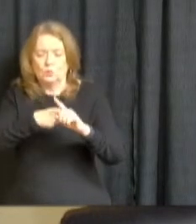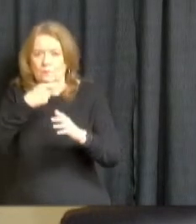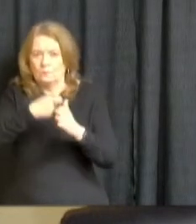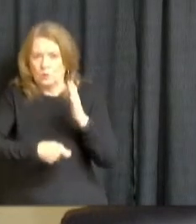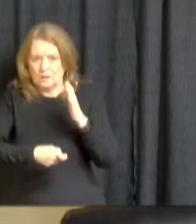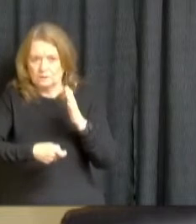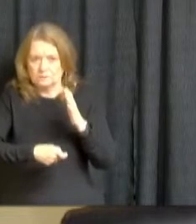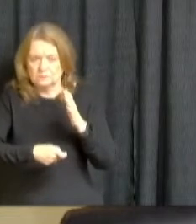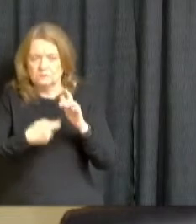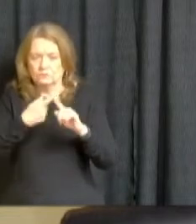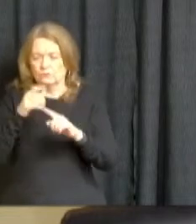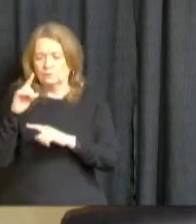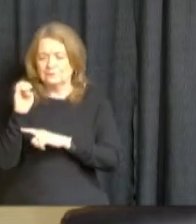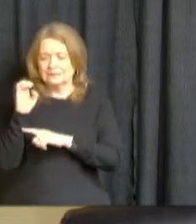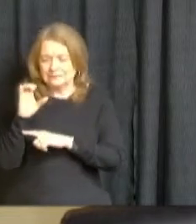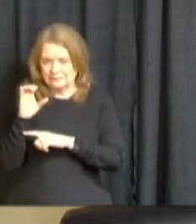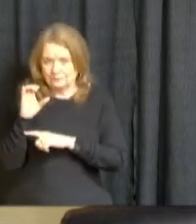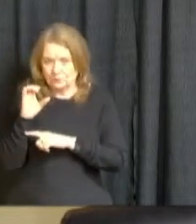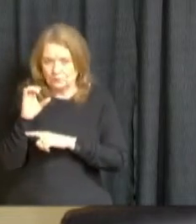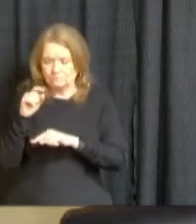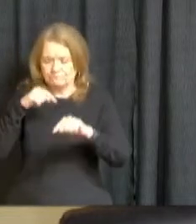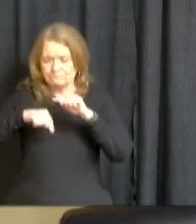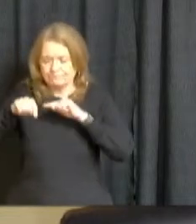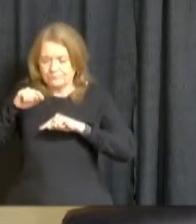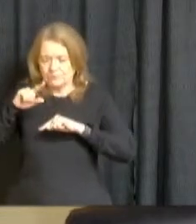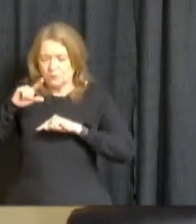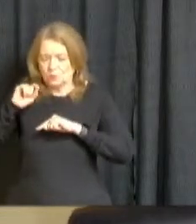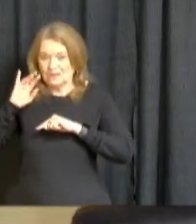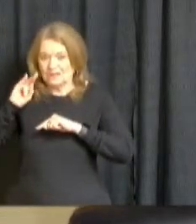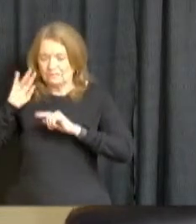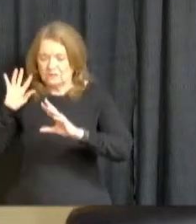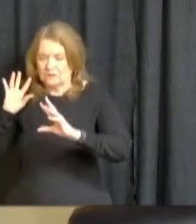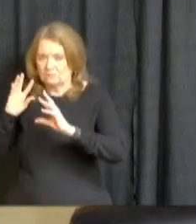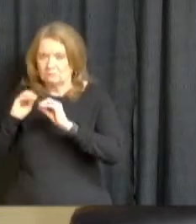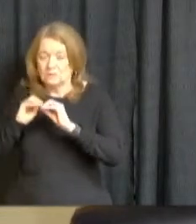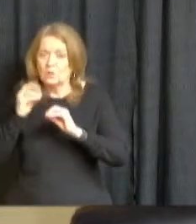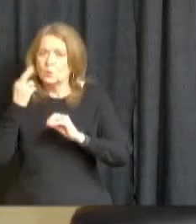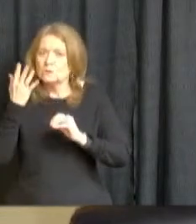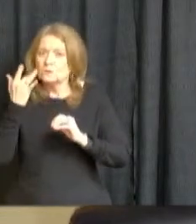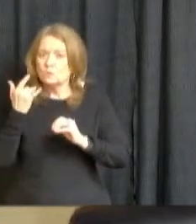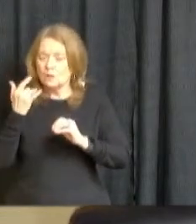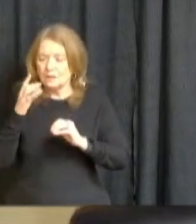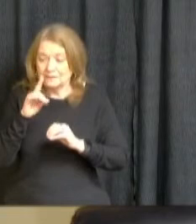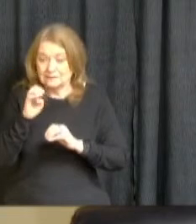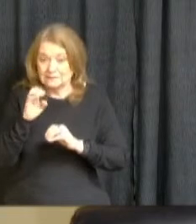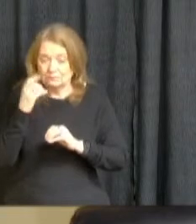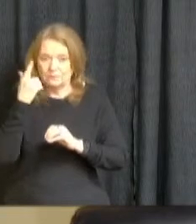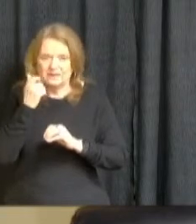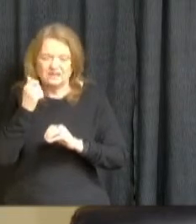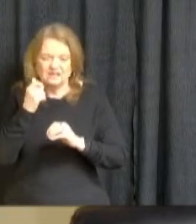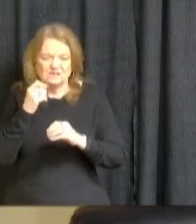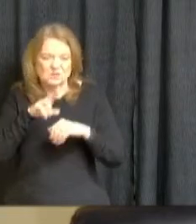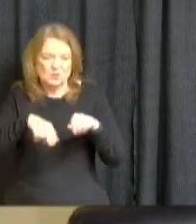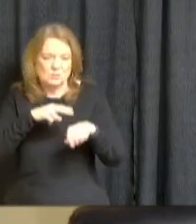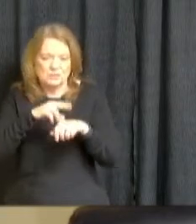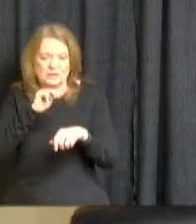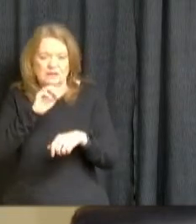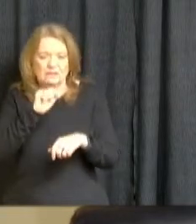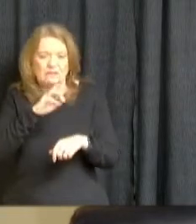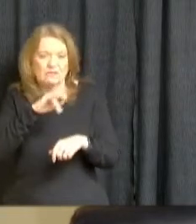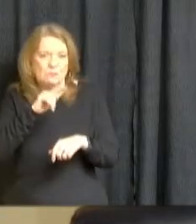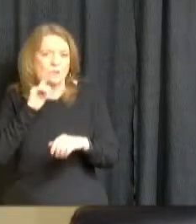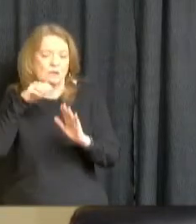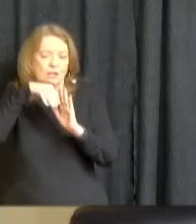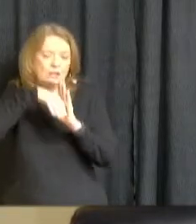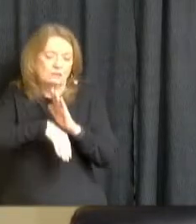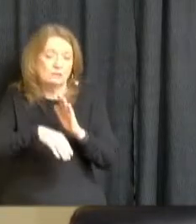price for December, and I went all the way back to 2017. And the reason I did December is because typically the market dies, and so like when the market is